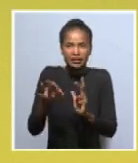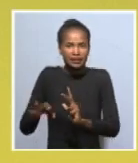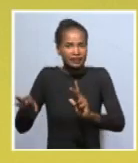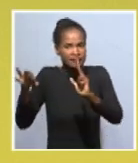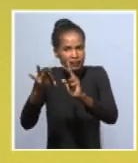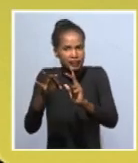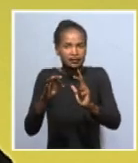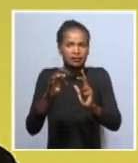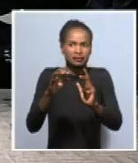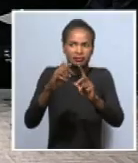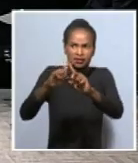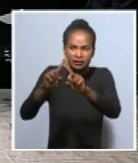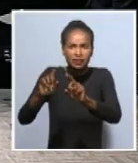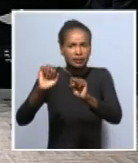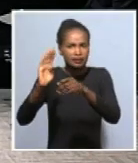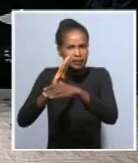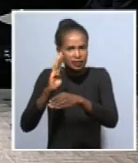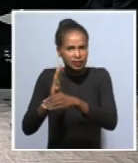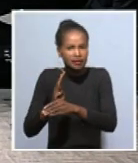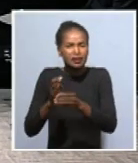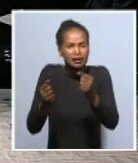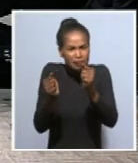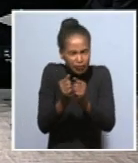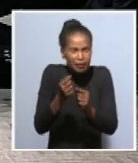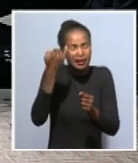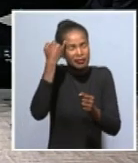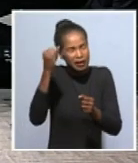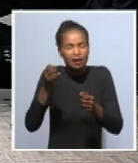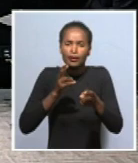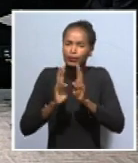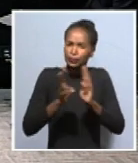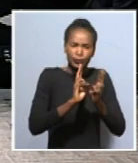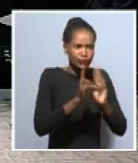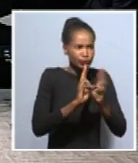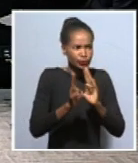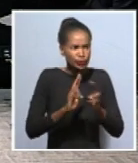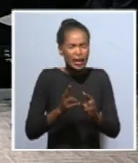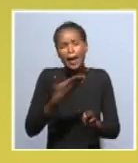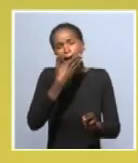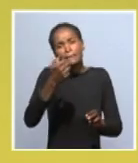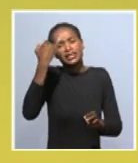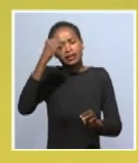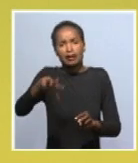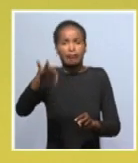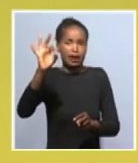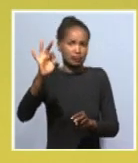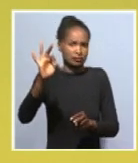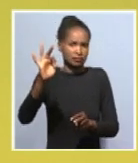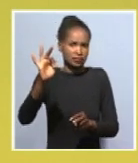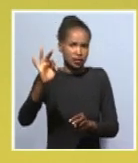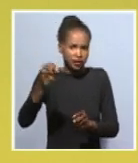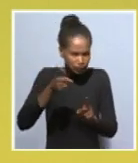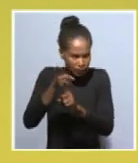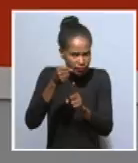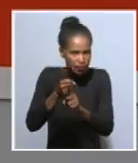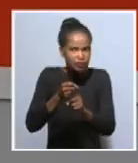around the table, throw ideas, and the best idea to be supported by many will be taken, and we take it from there. Thank